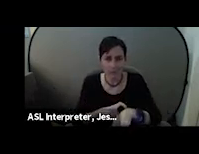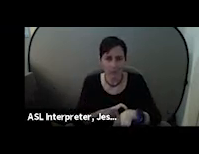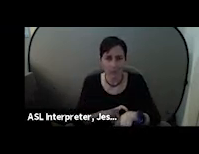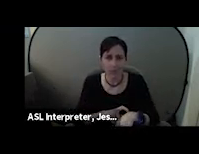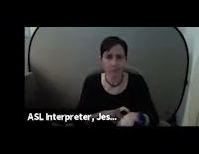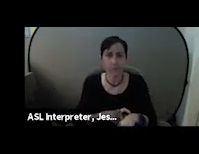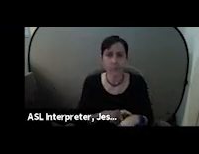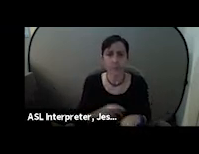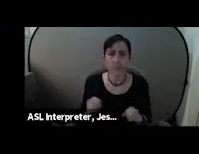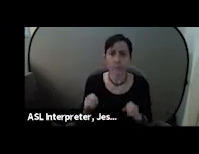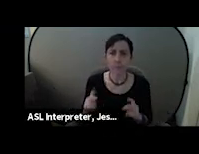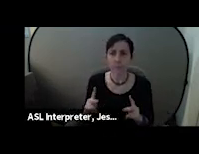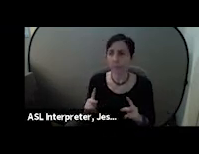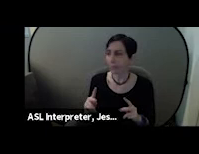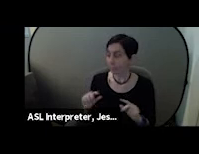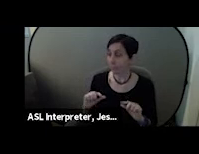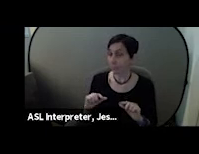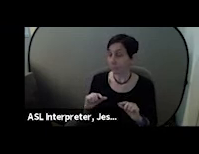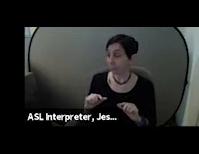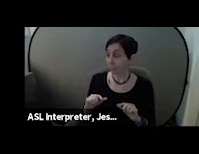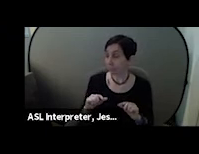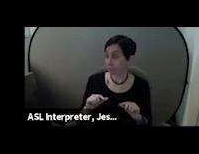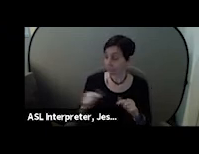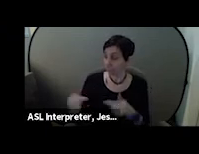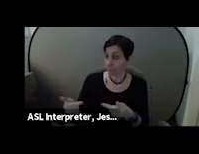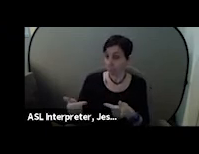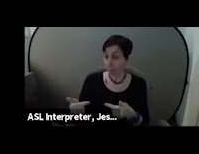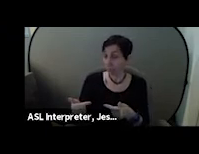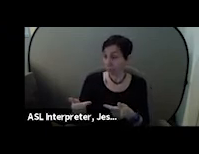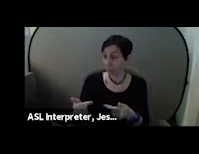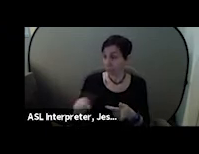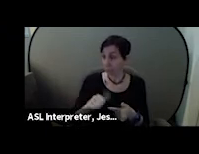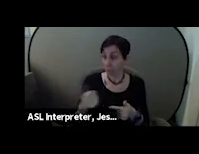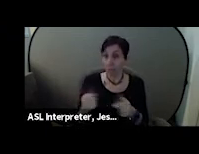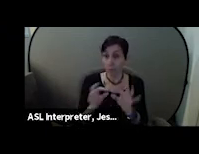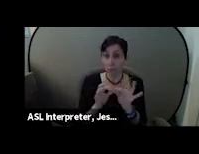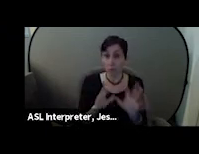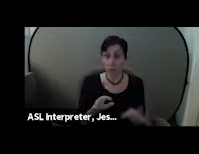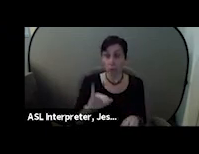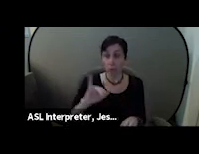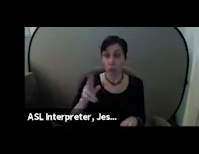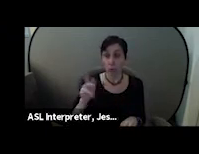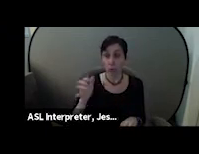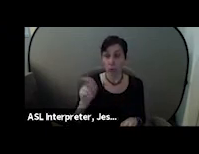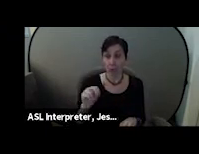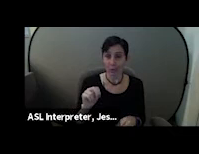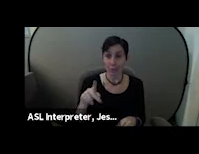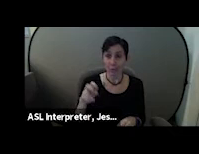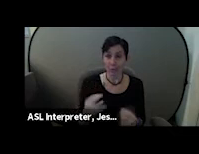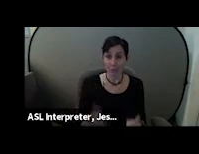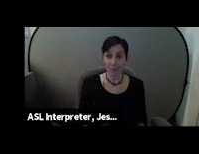But I recommend that everybody take a look at these links and read through them if you